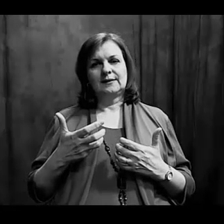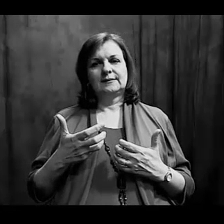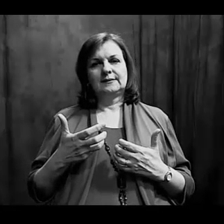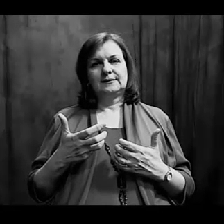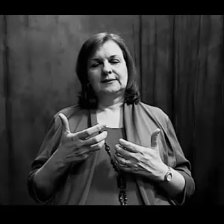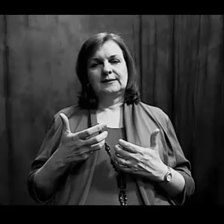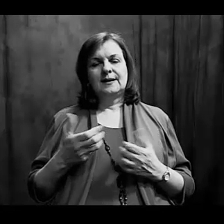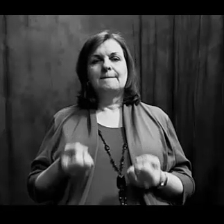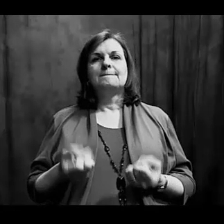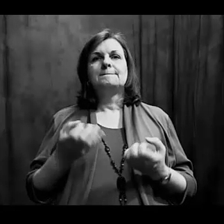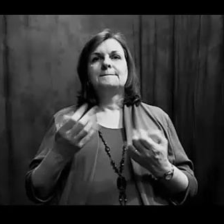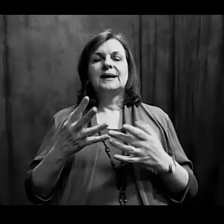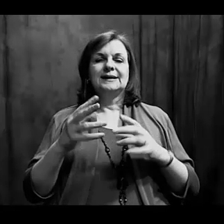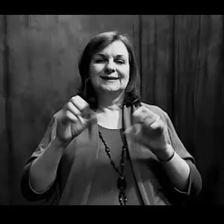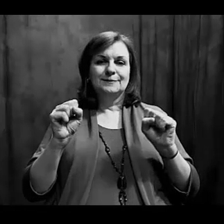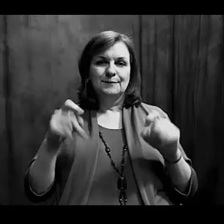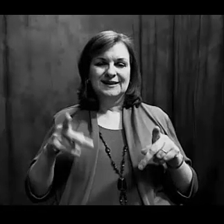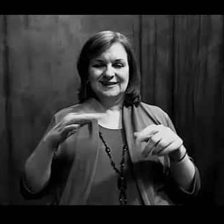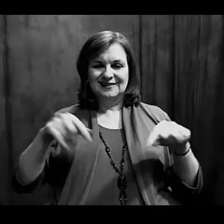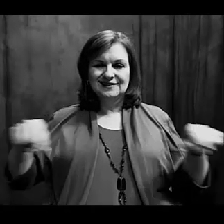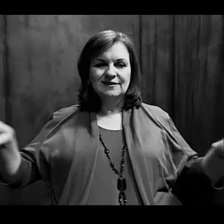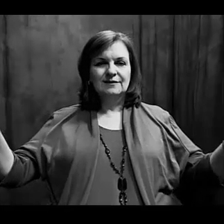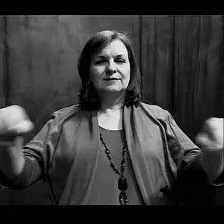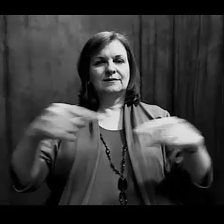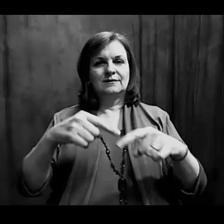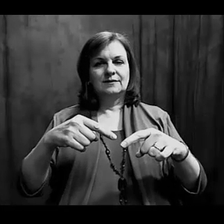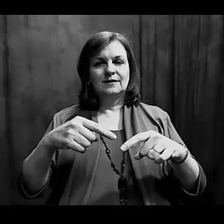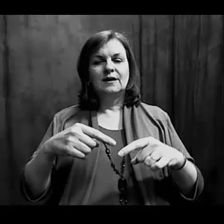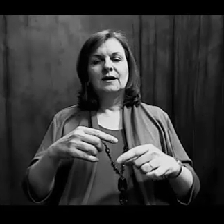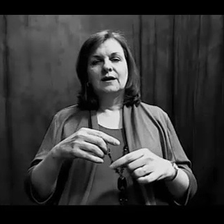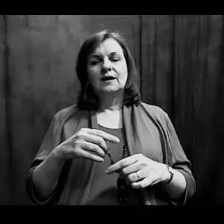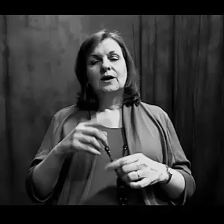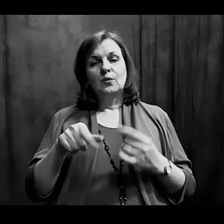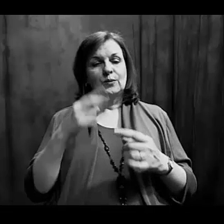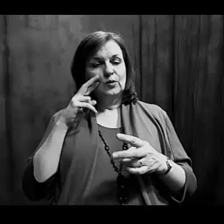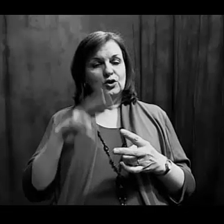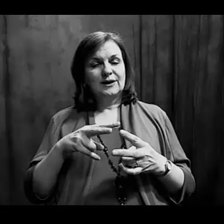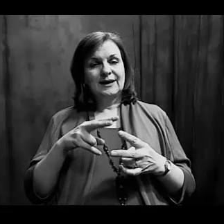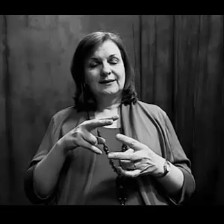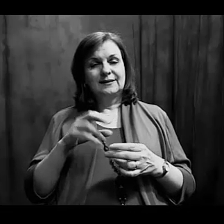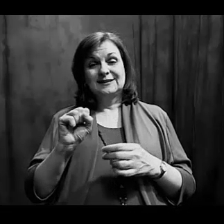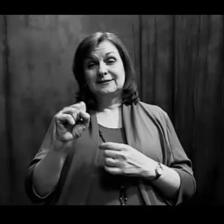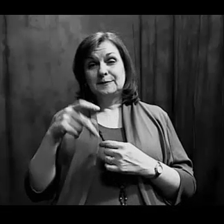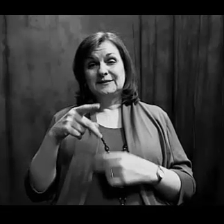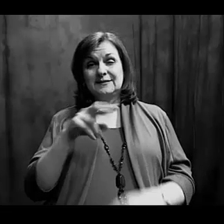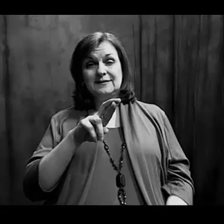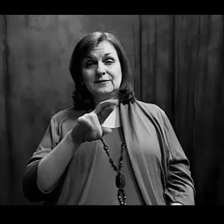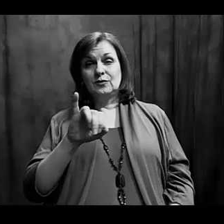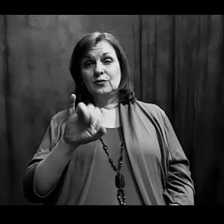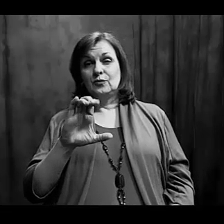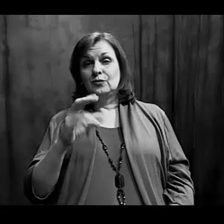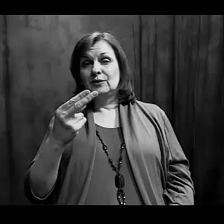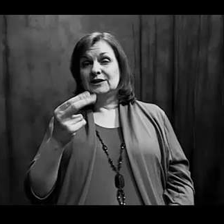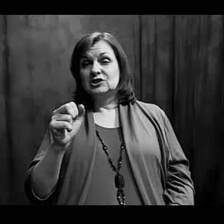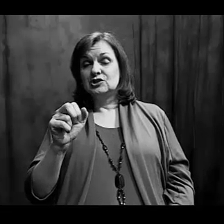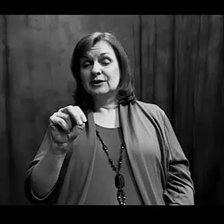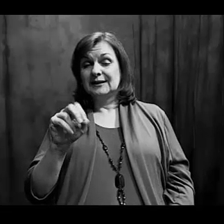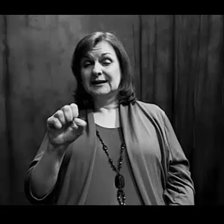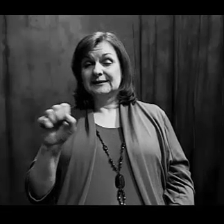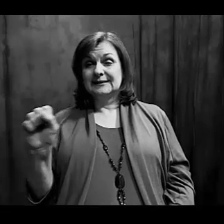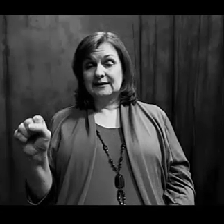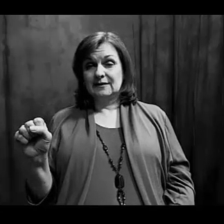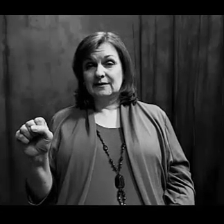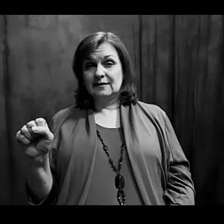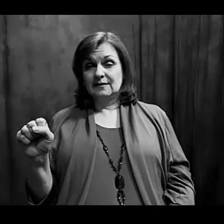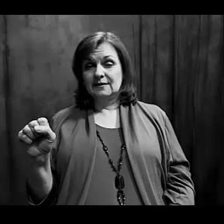look at is we want to have a high level of species richness. Okay? When we look at species